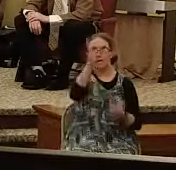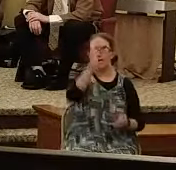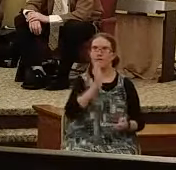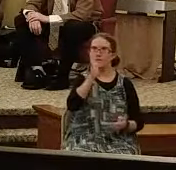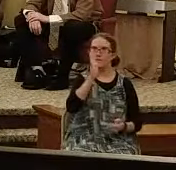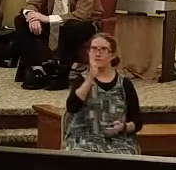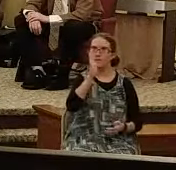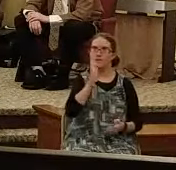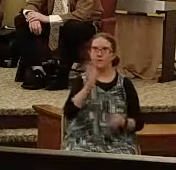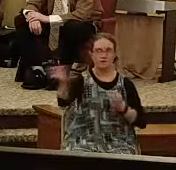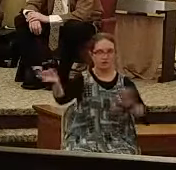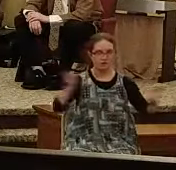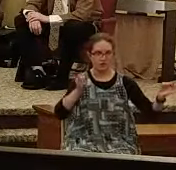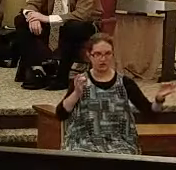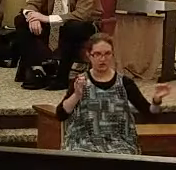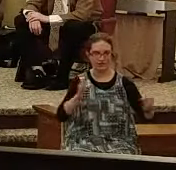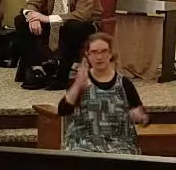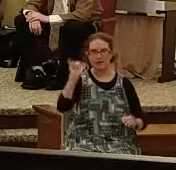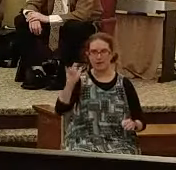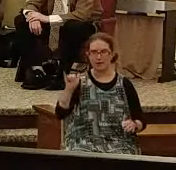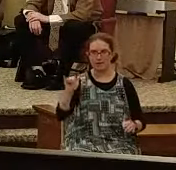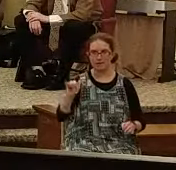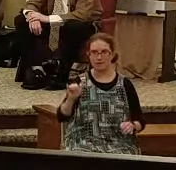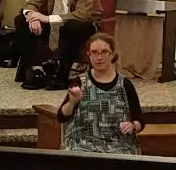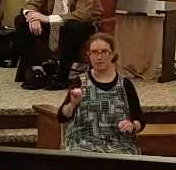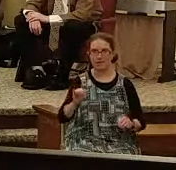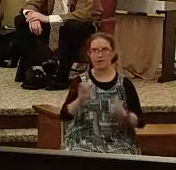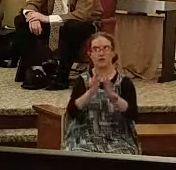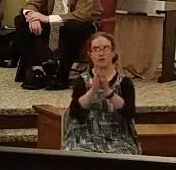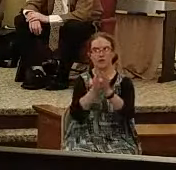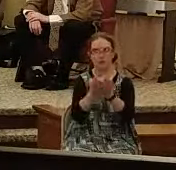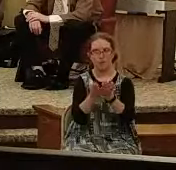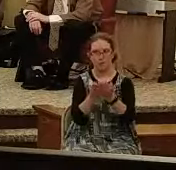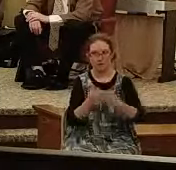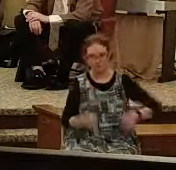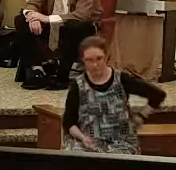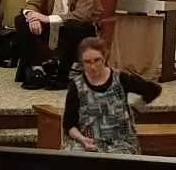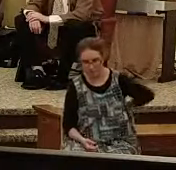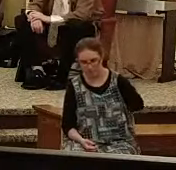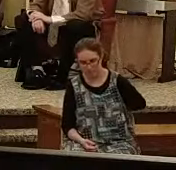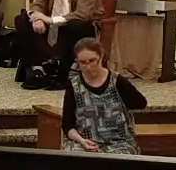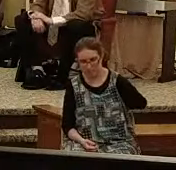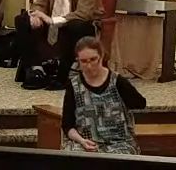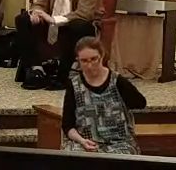God judges us according to His Word.